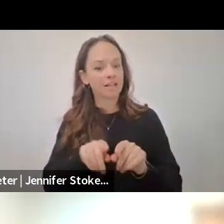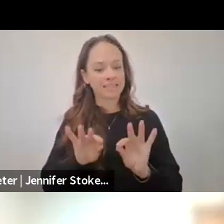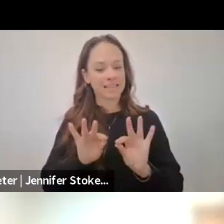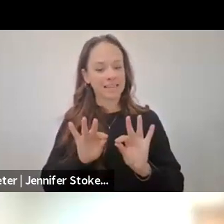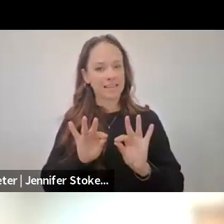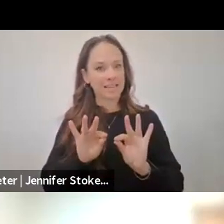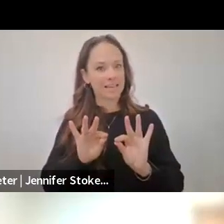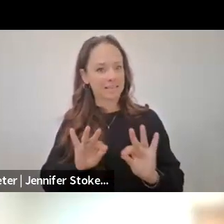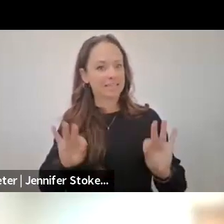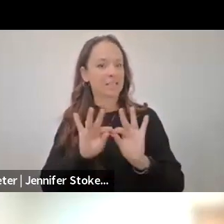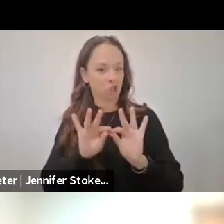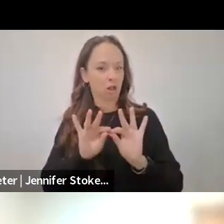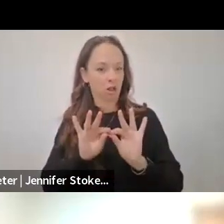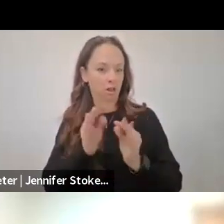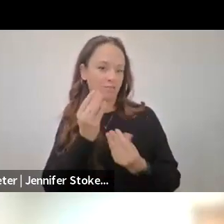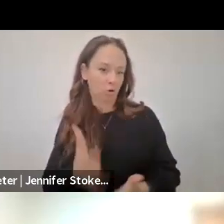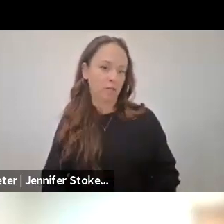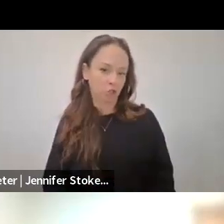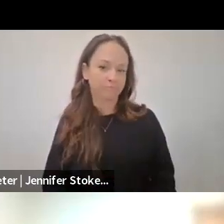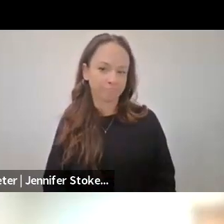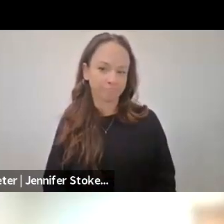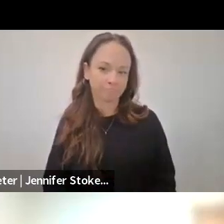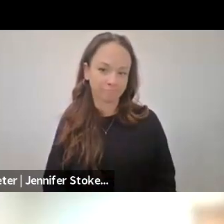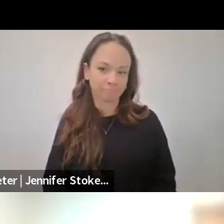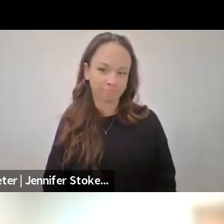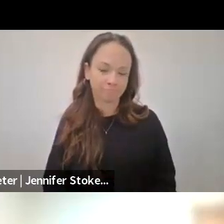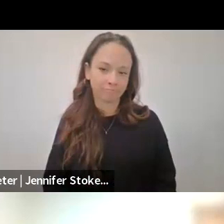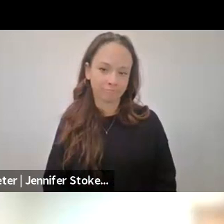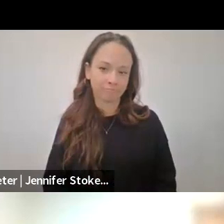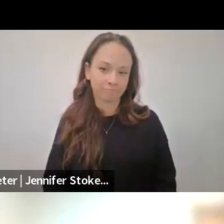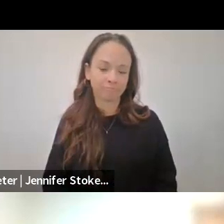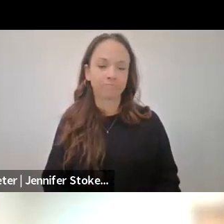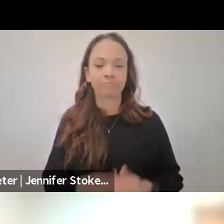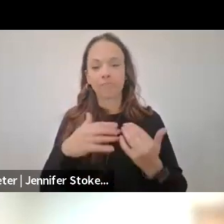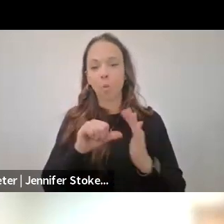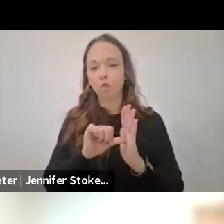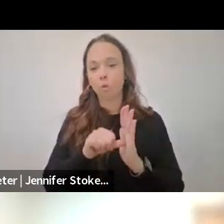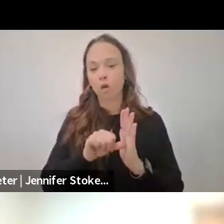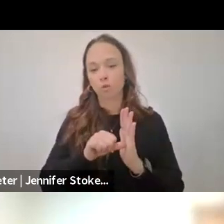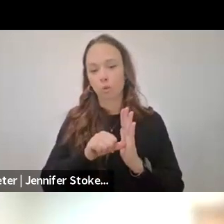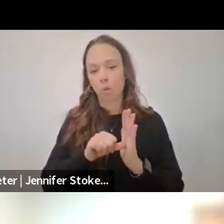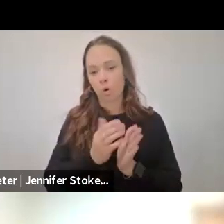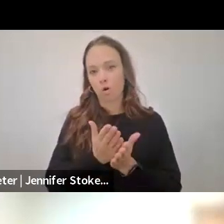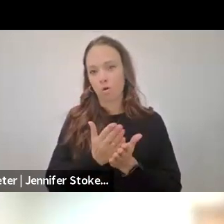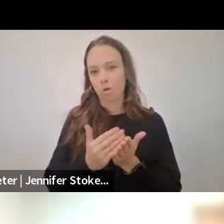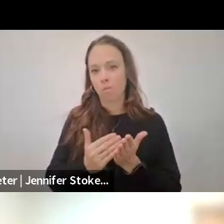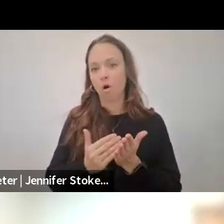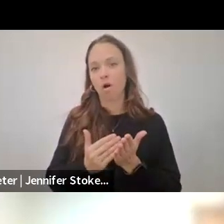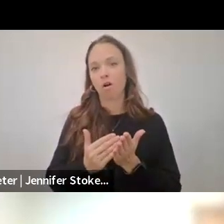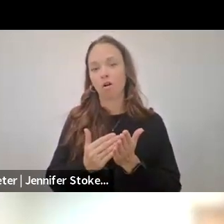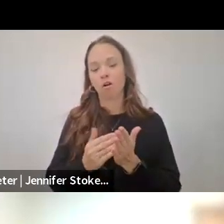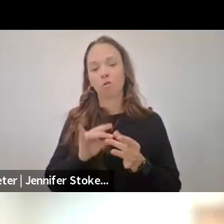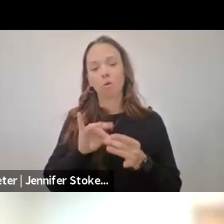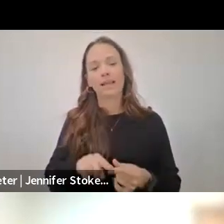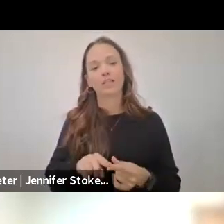information that has to be translated. And then I just want to underscore the pieces that folks have said about the machine